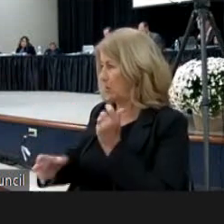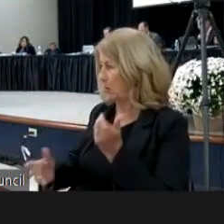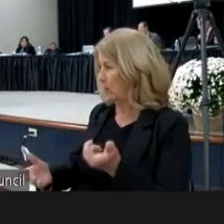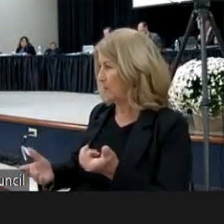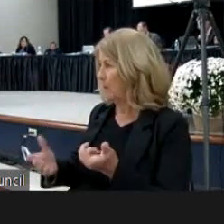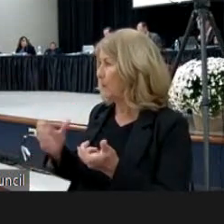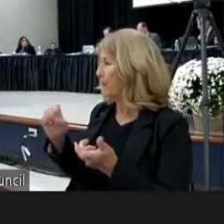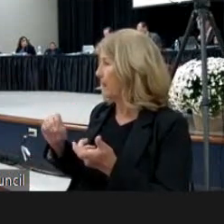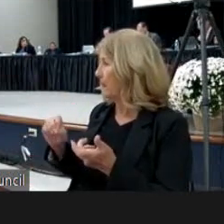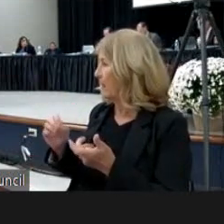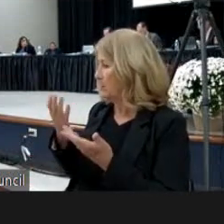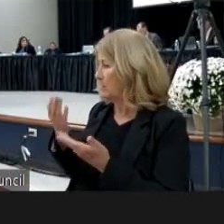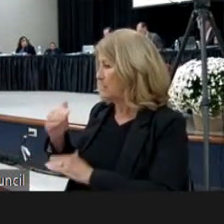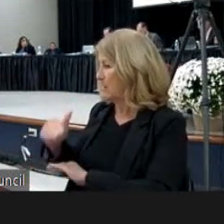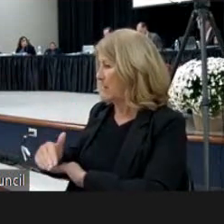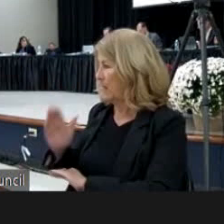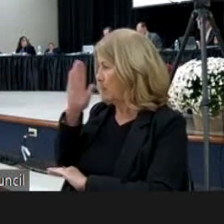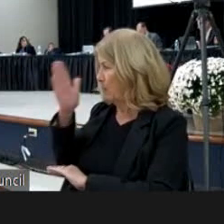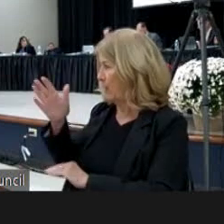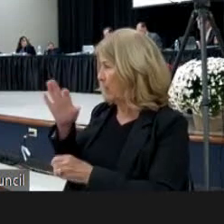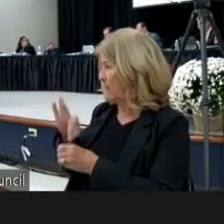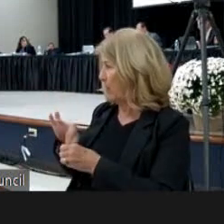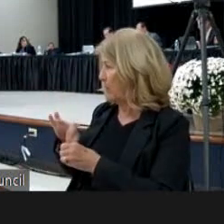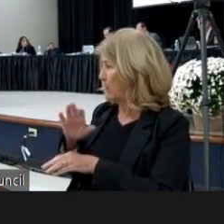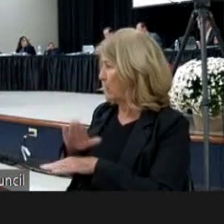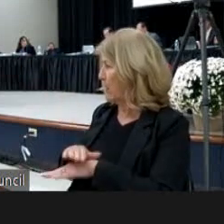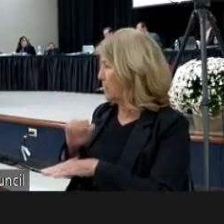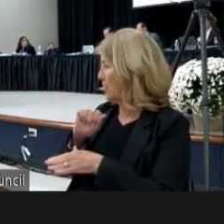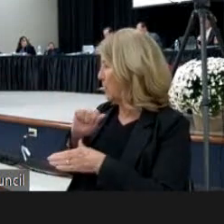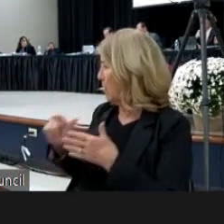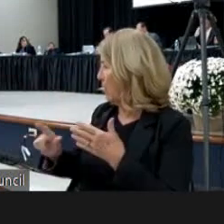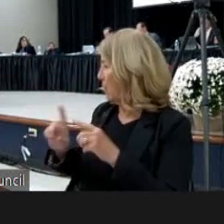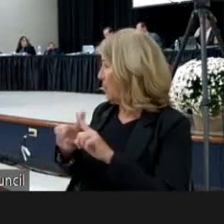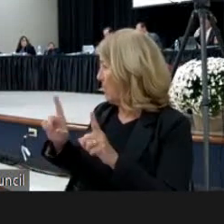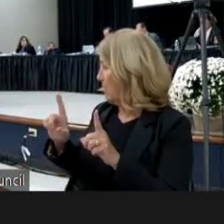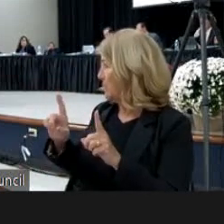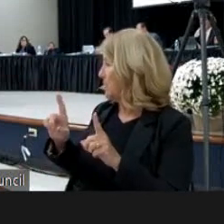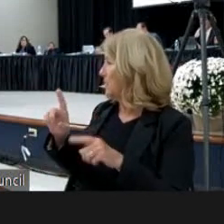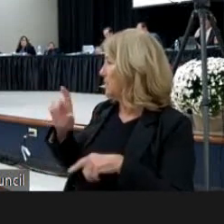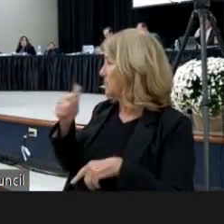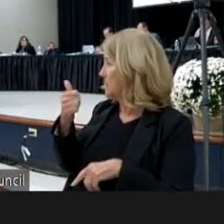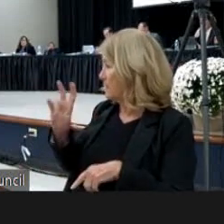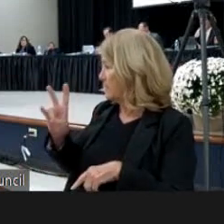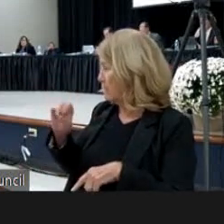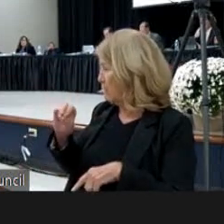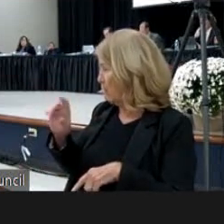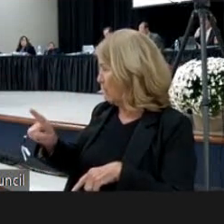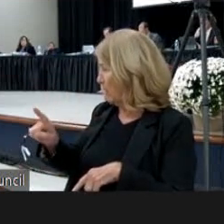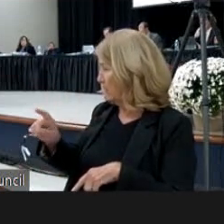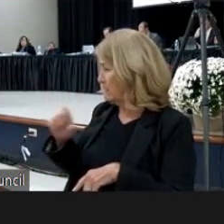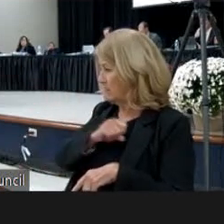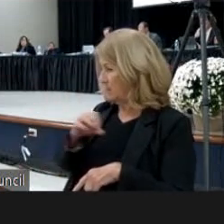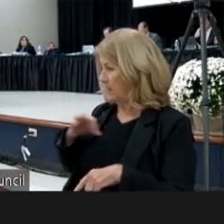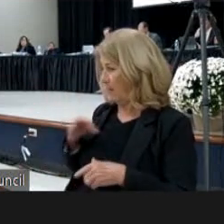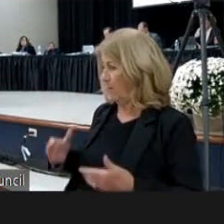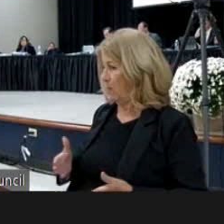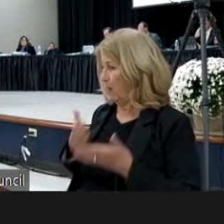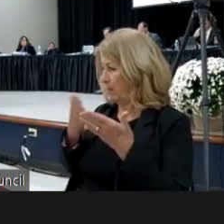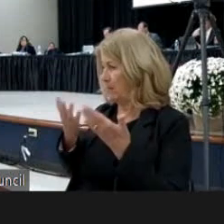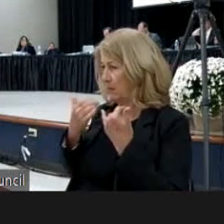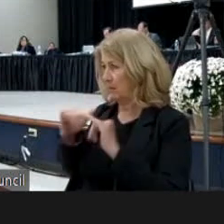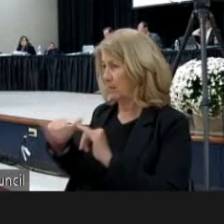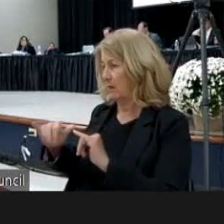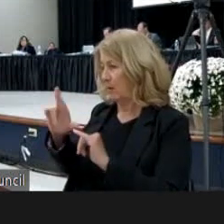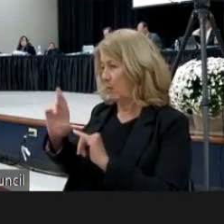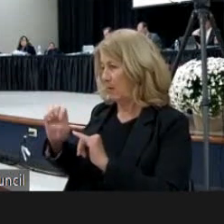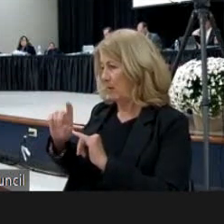So tonight we'll be voting on all of them except for 1701. So staff's recommendation is that still rezone it,